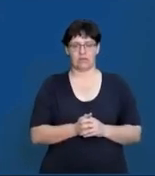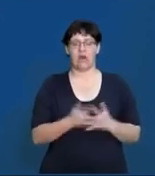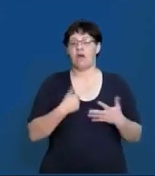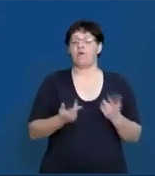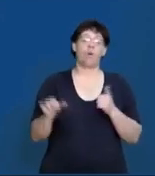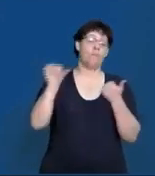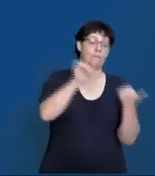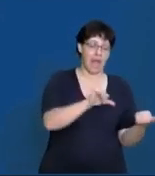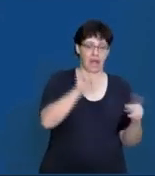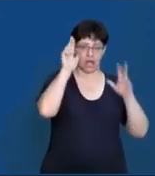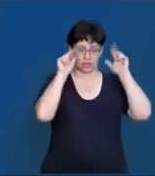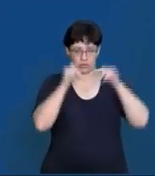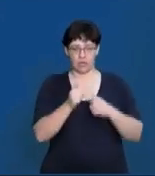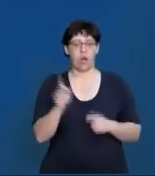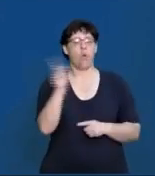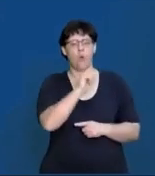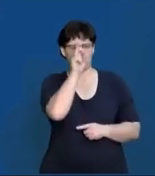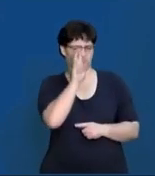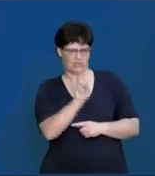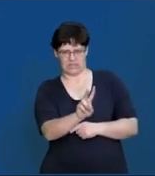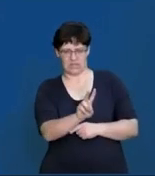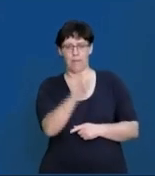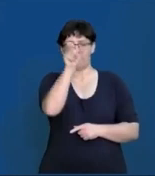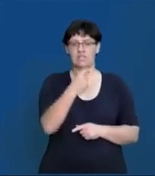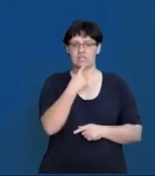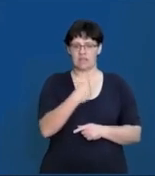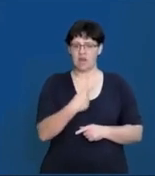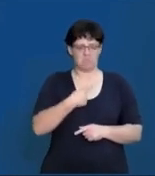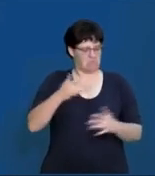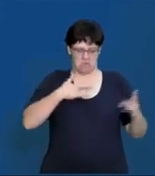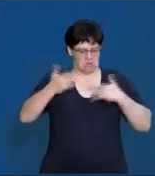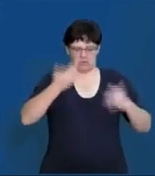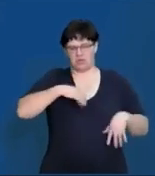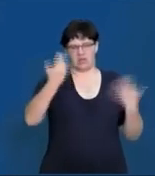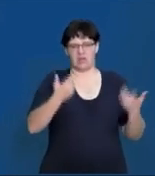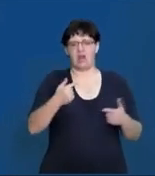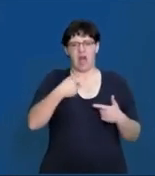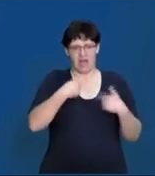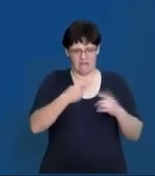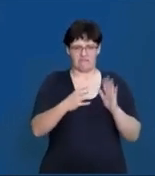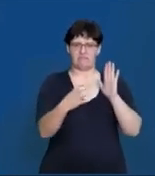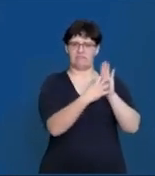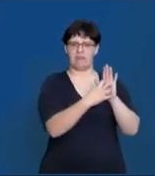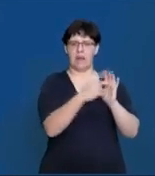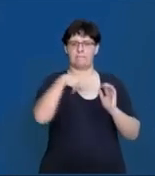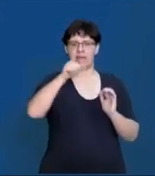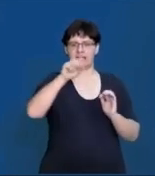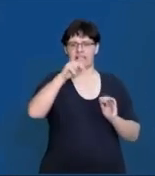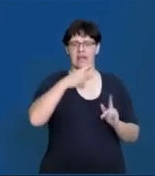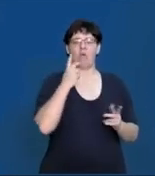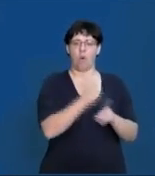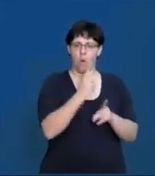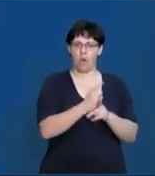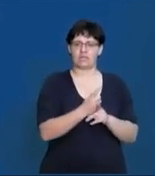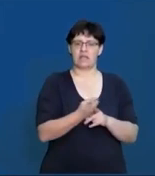cartoon there. Right, if we go back to the cartoon, what do we notice? The guy is saying, I don't have to worry, I've got a patent, I'll